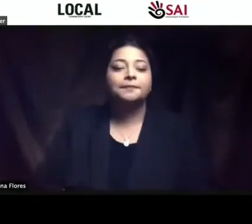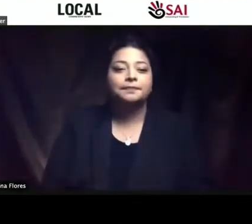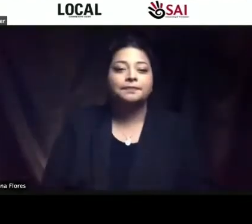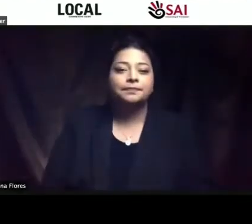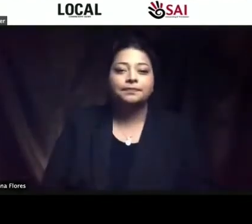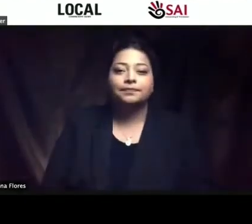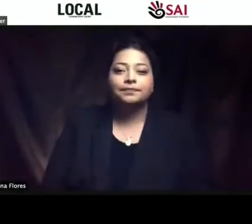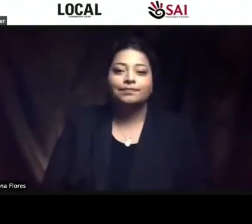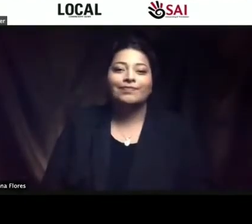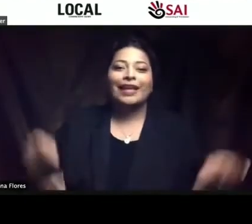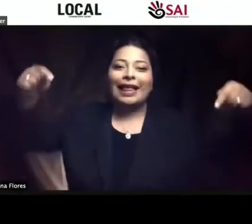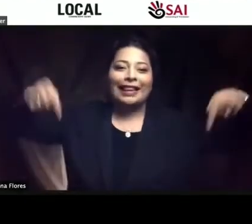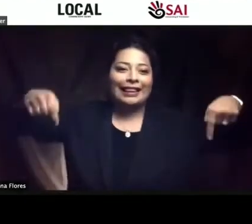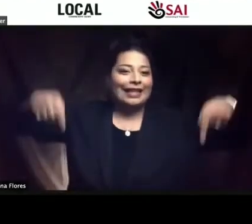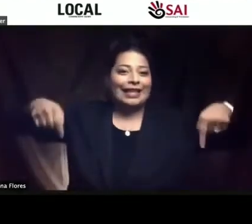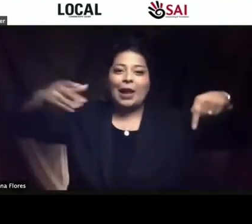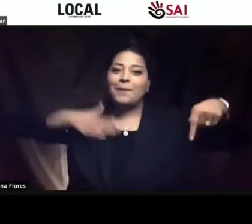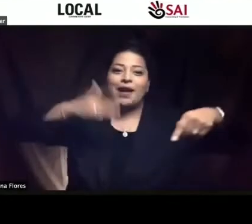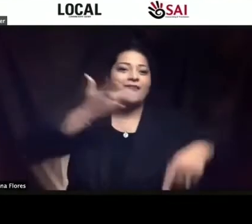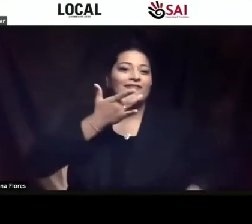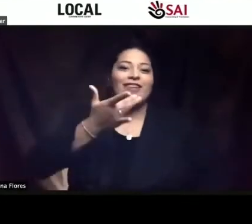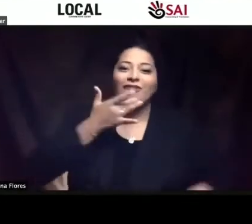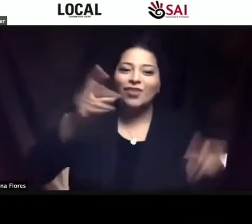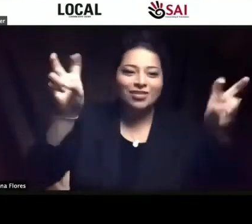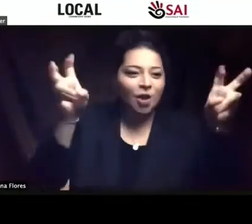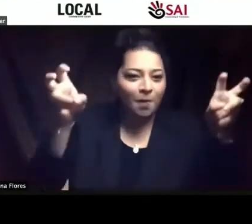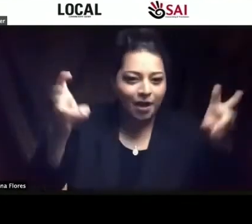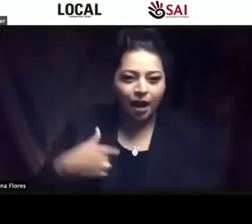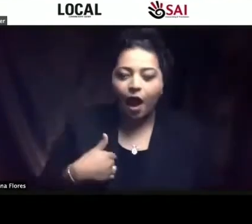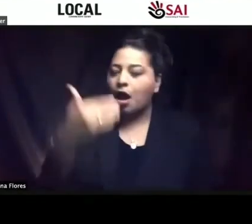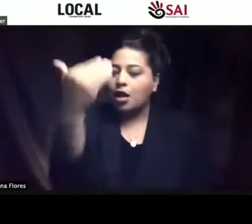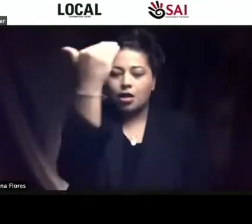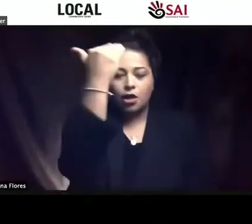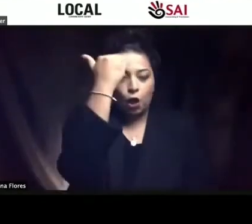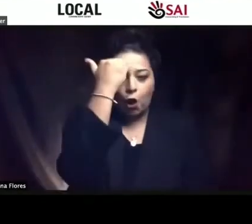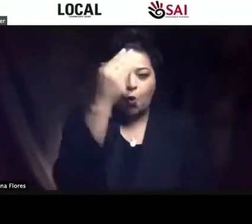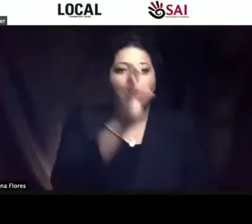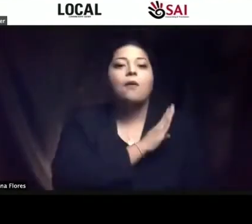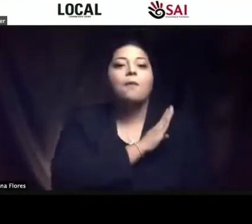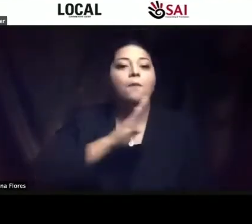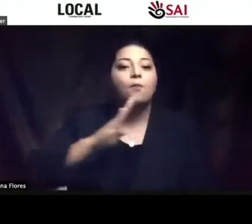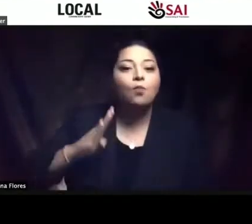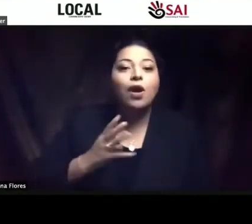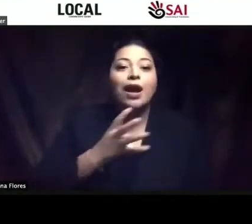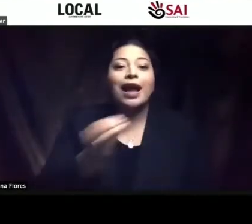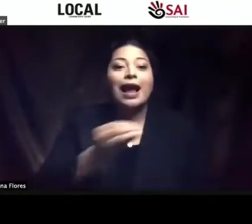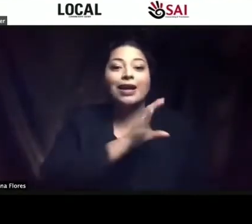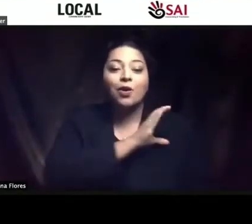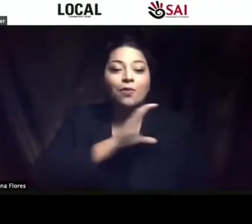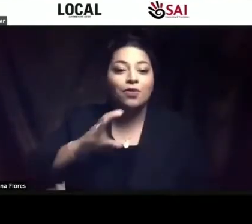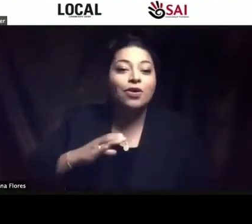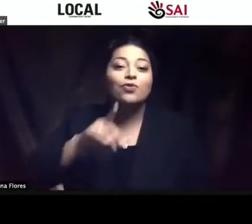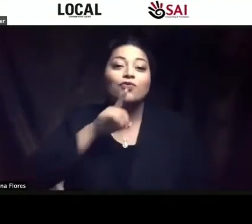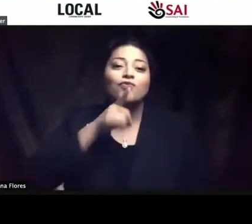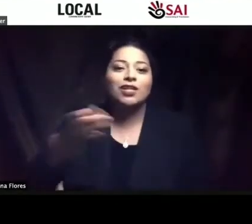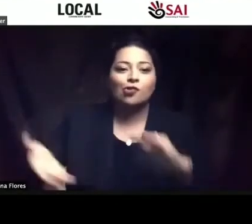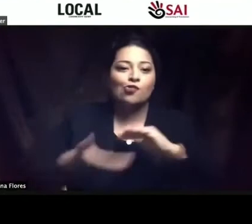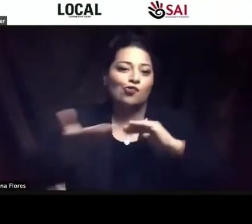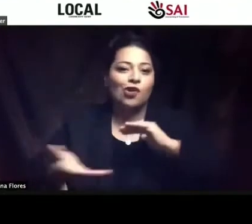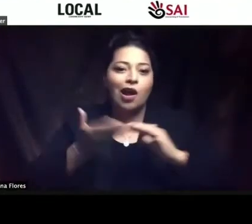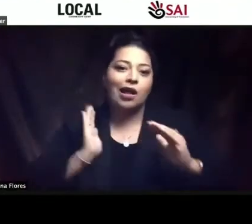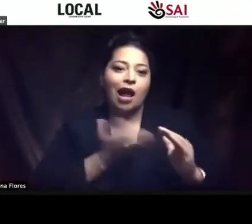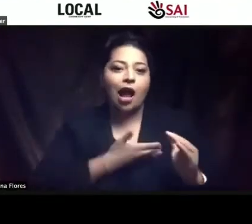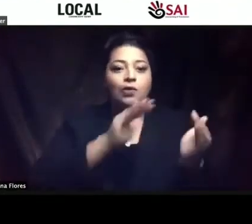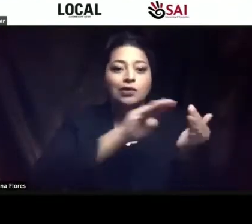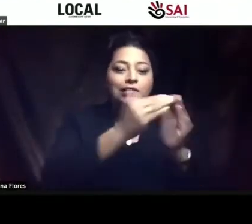So this is my favorite topic because I know that the boards and commissions is what really runs our city. And District